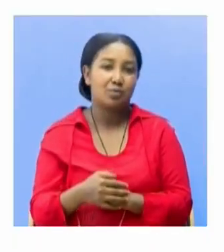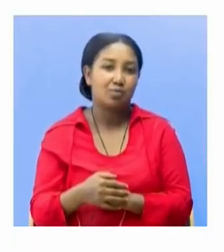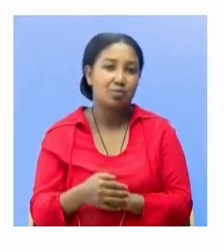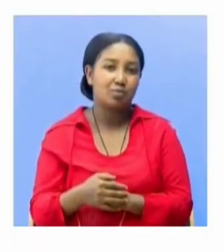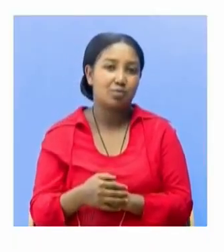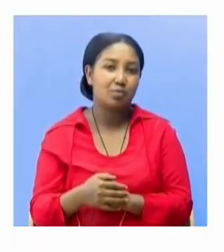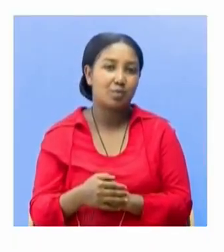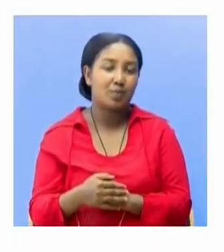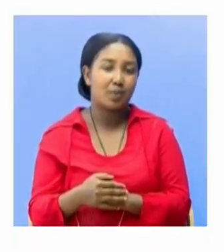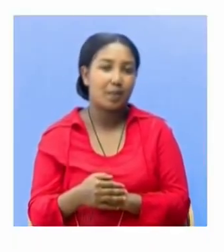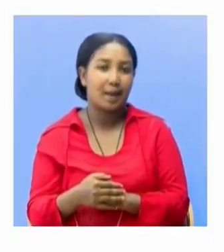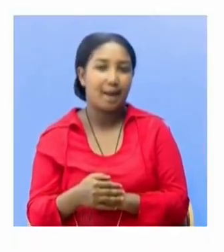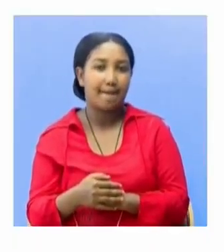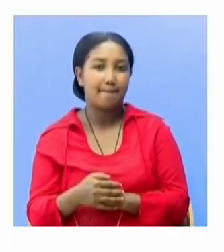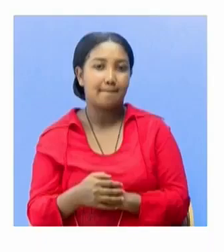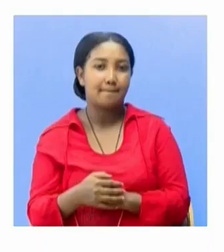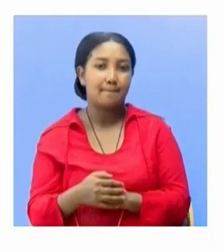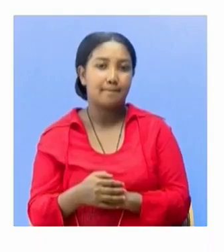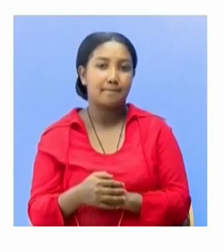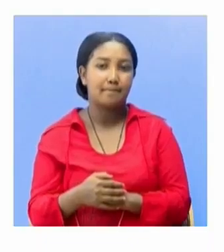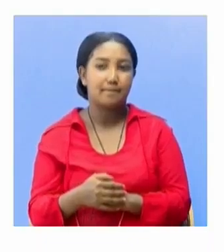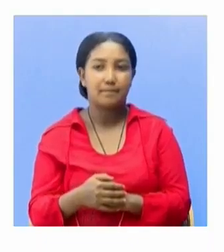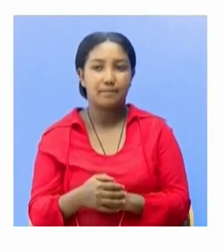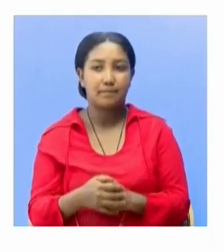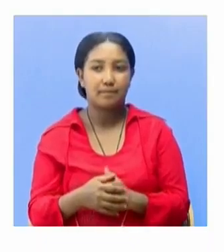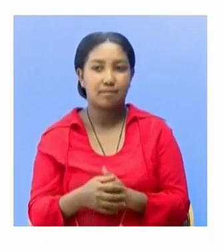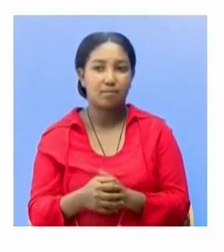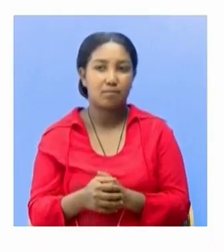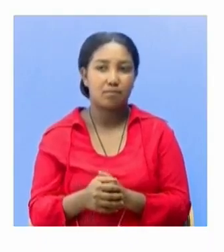Okay? I'm in touch.